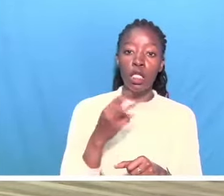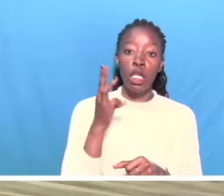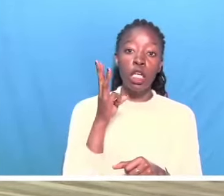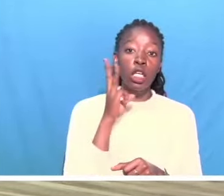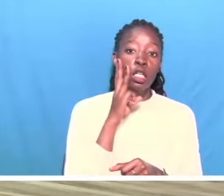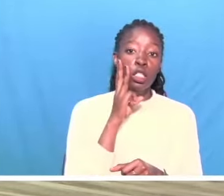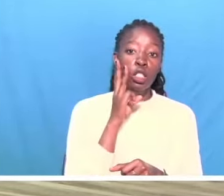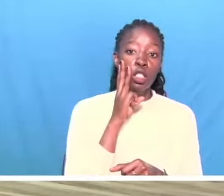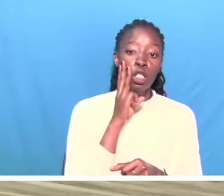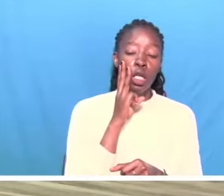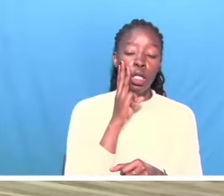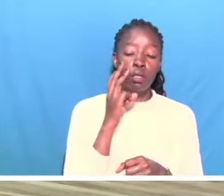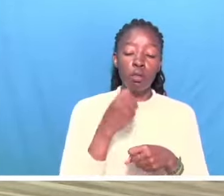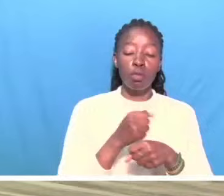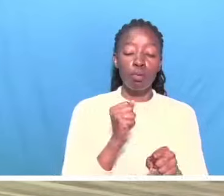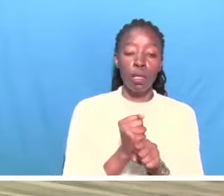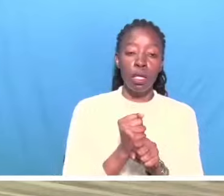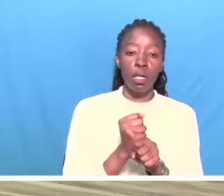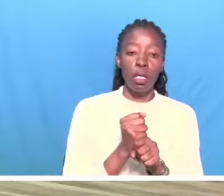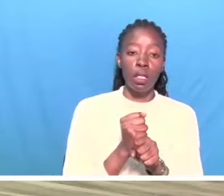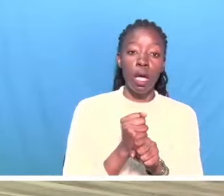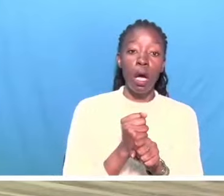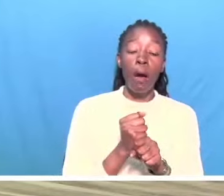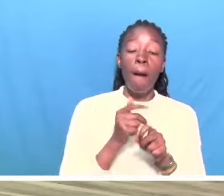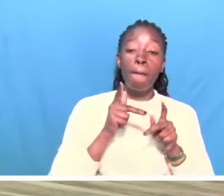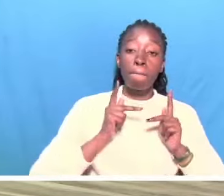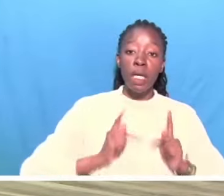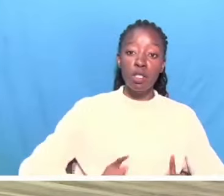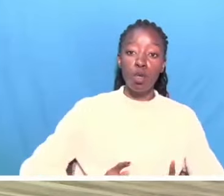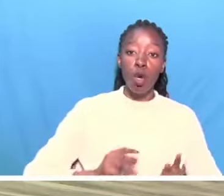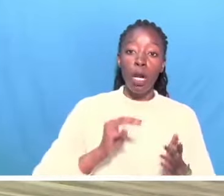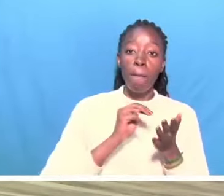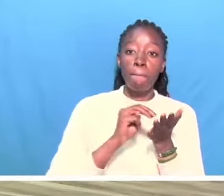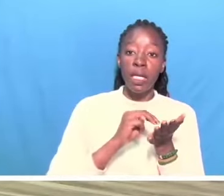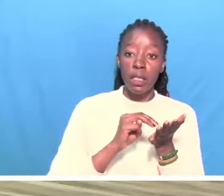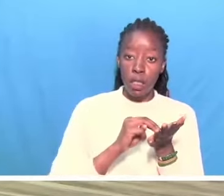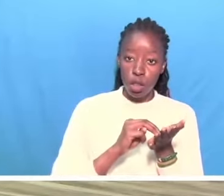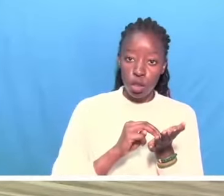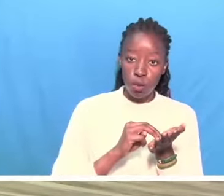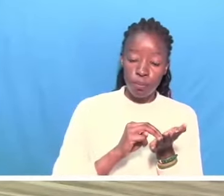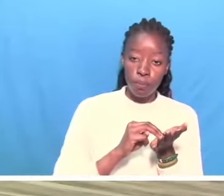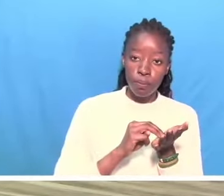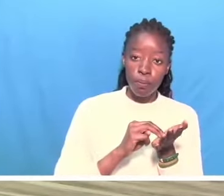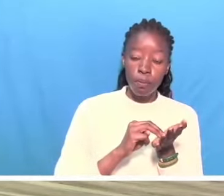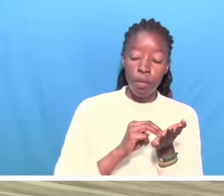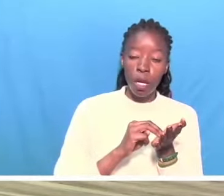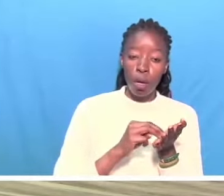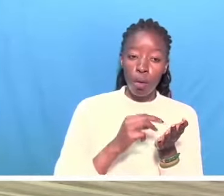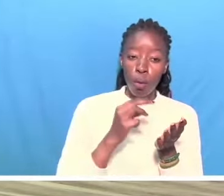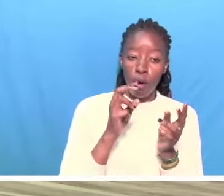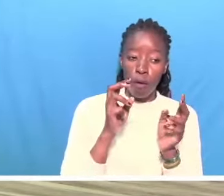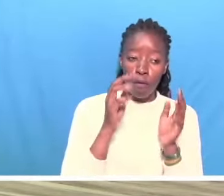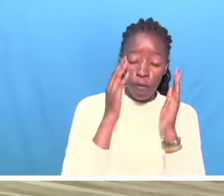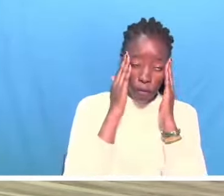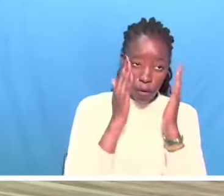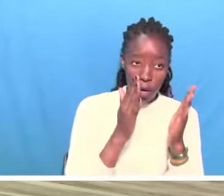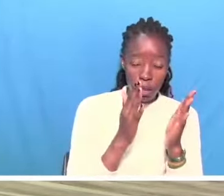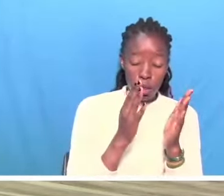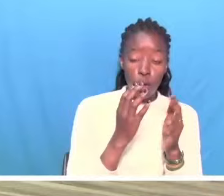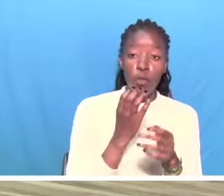it and make it a personal message. This portion of the scripture looks at a Jew's false